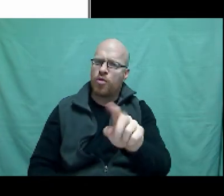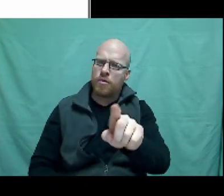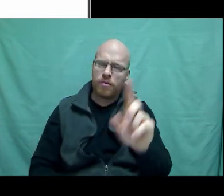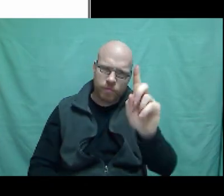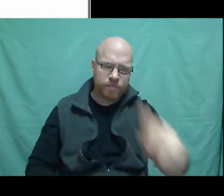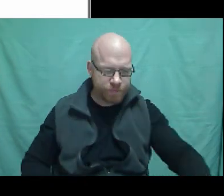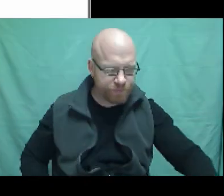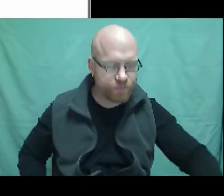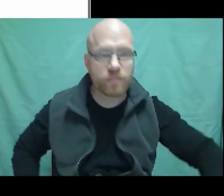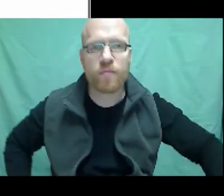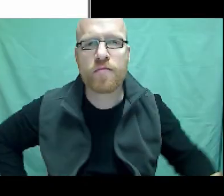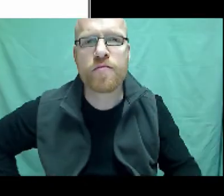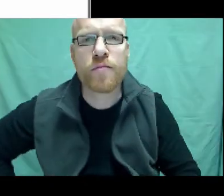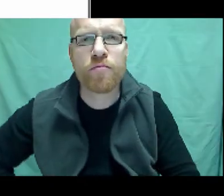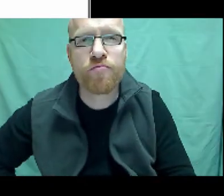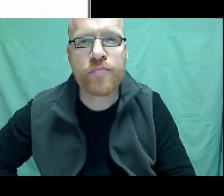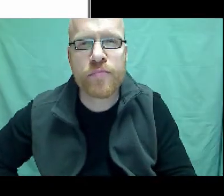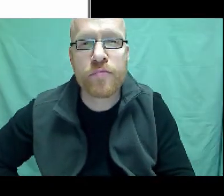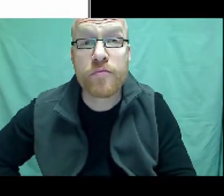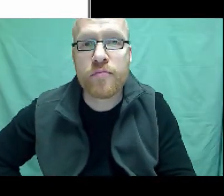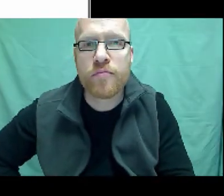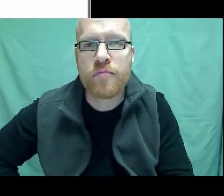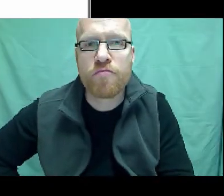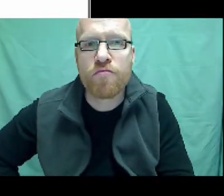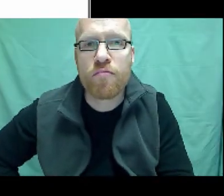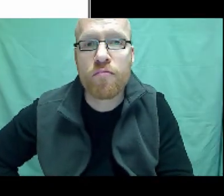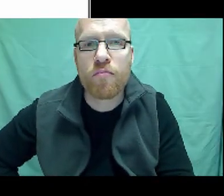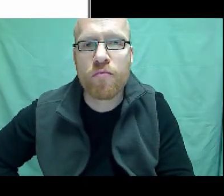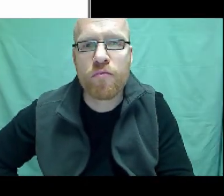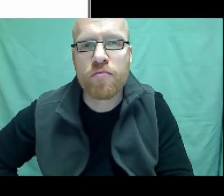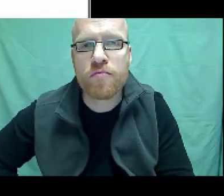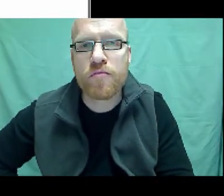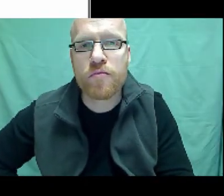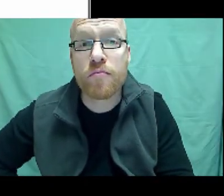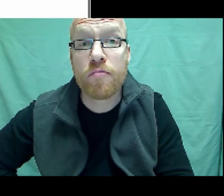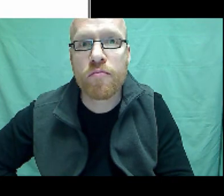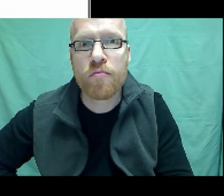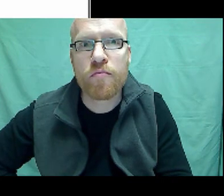squared. Notice we have parentheses. Let's look at something here.